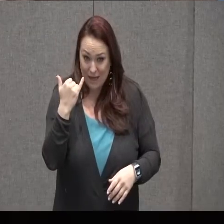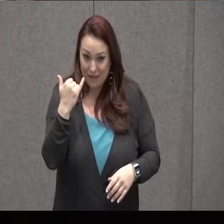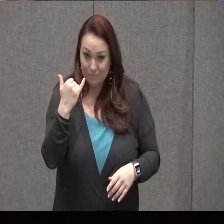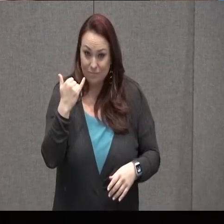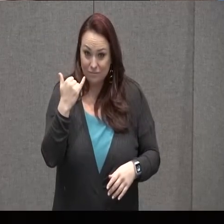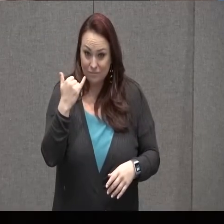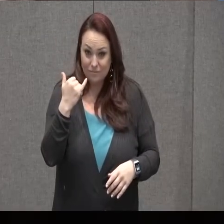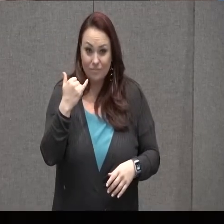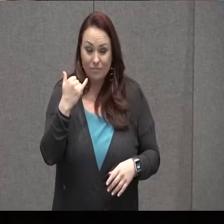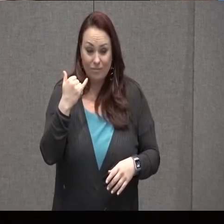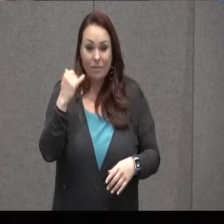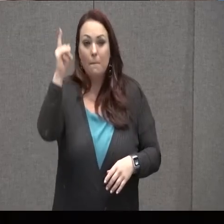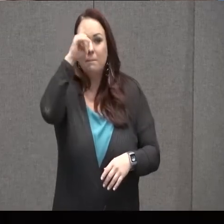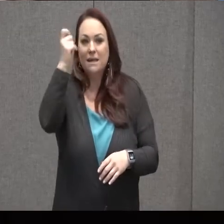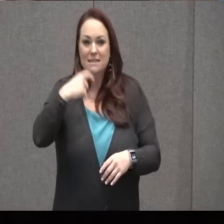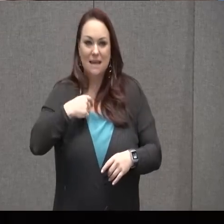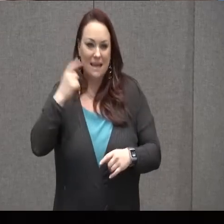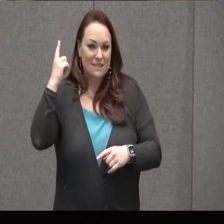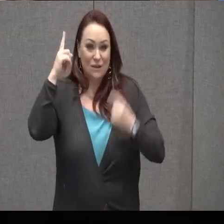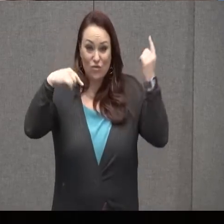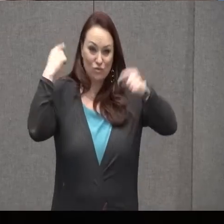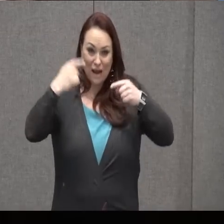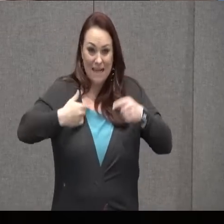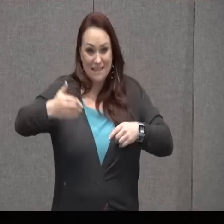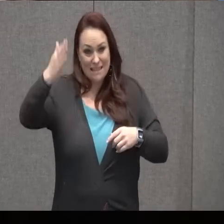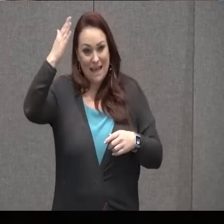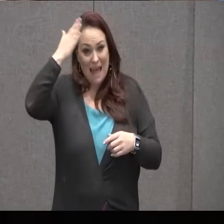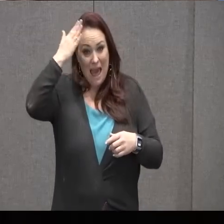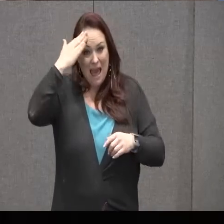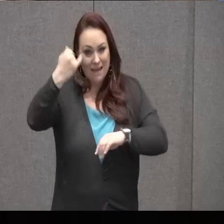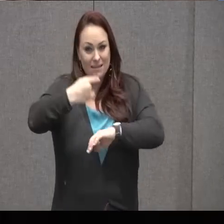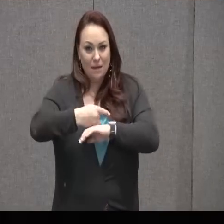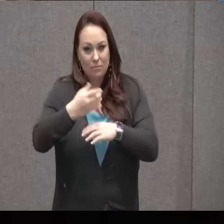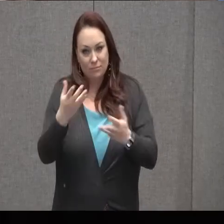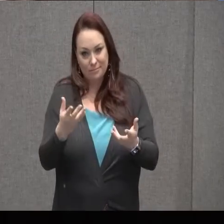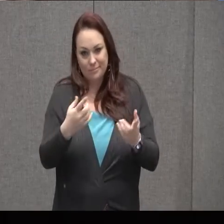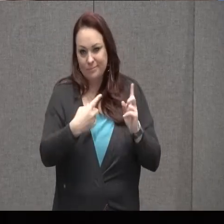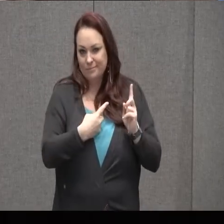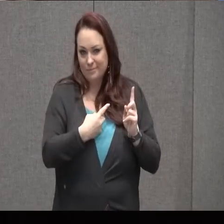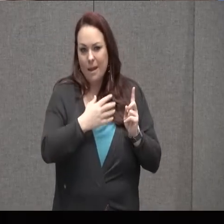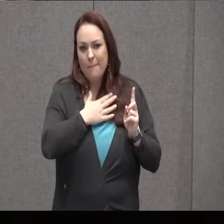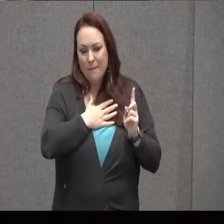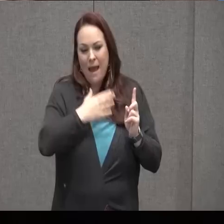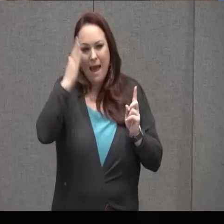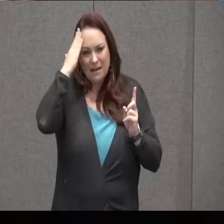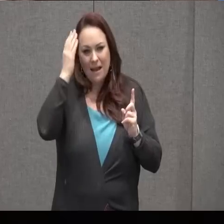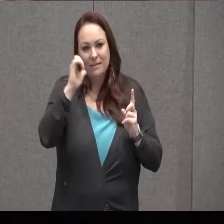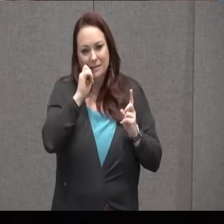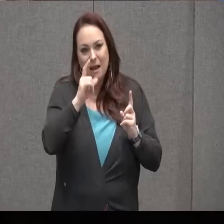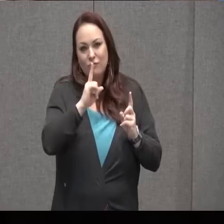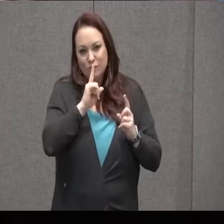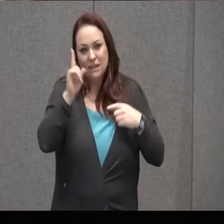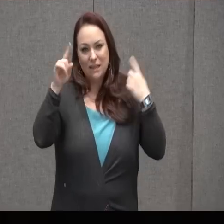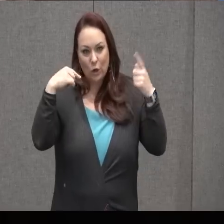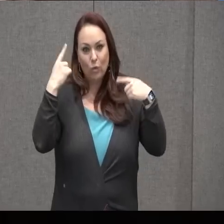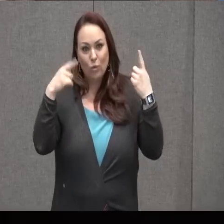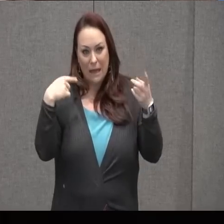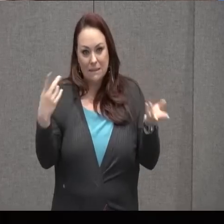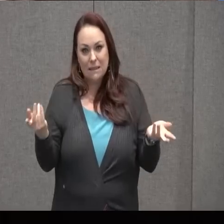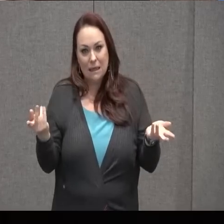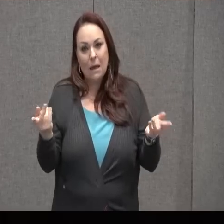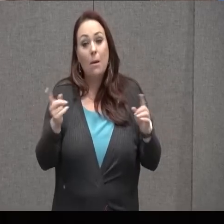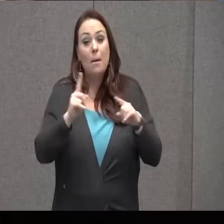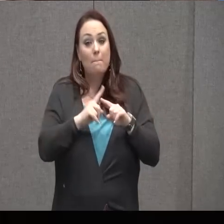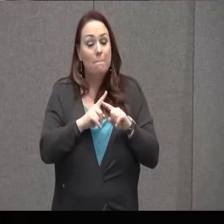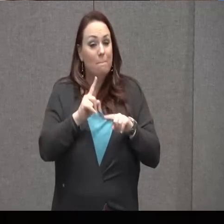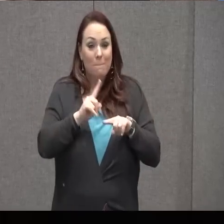is Crazy Hat Day. Now, my hat's not particularly crazy. But